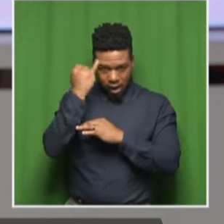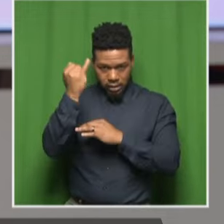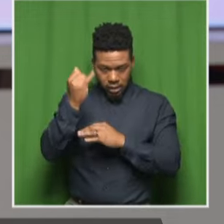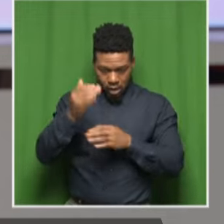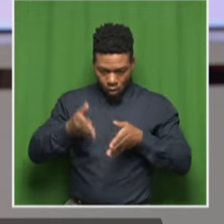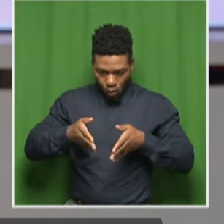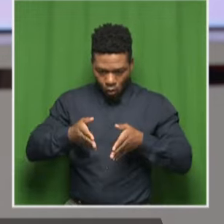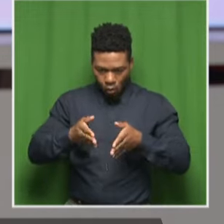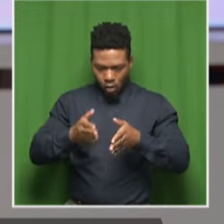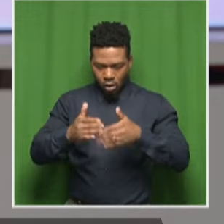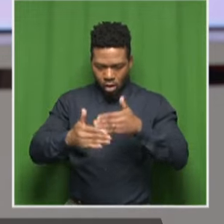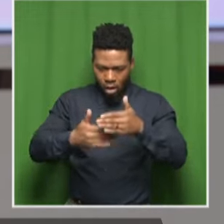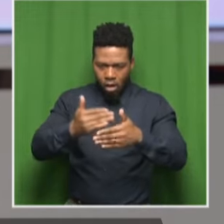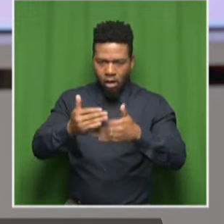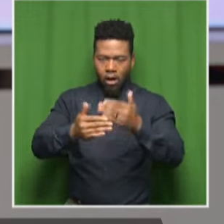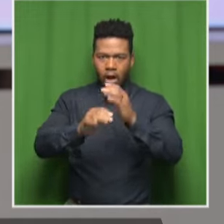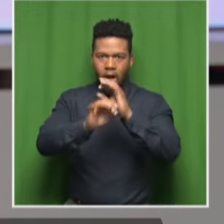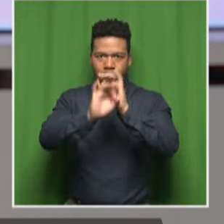journey. So